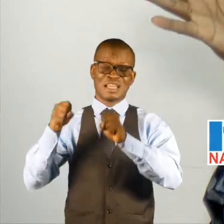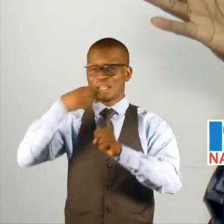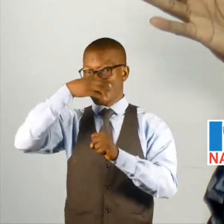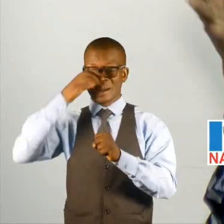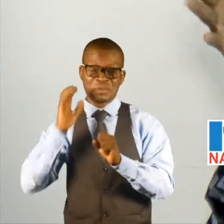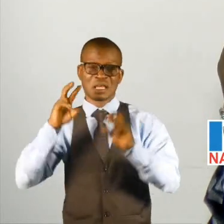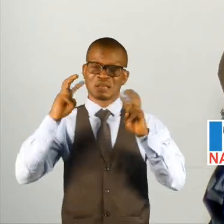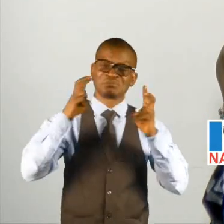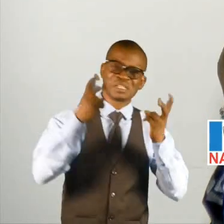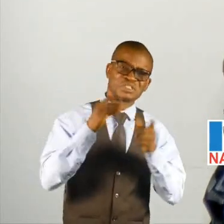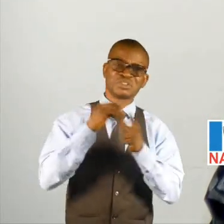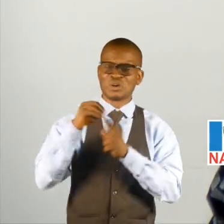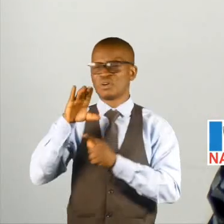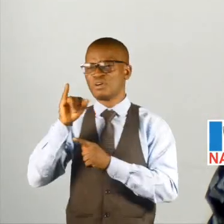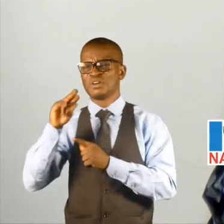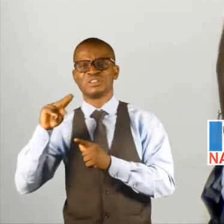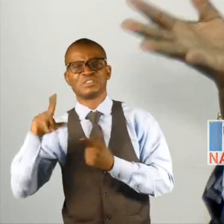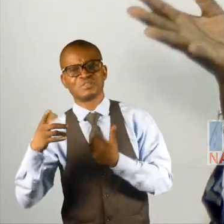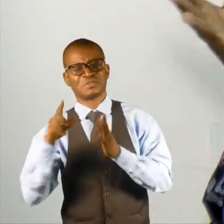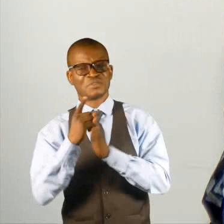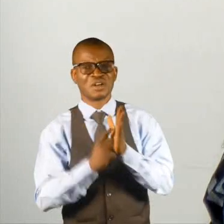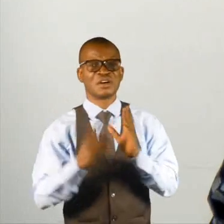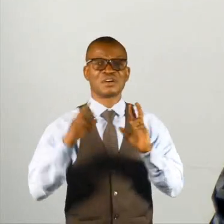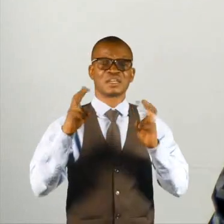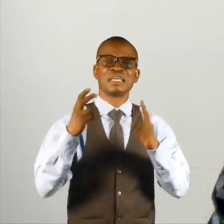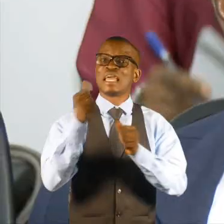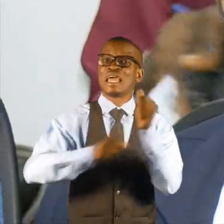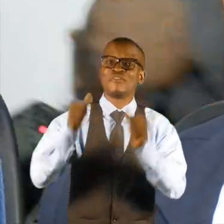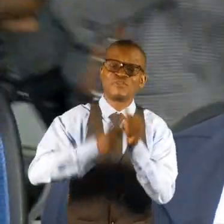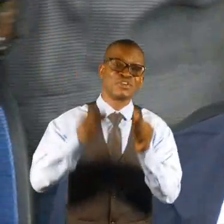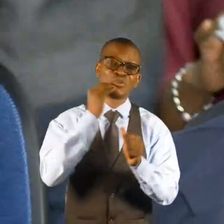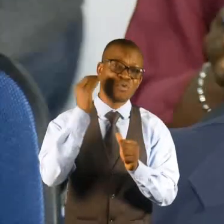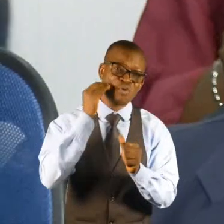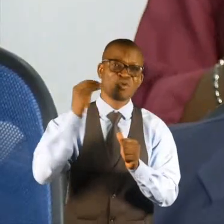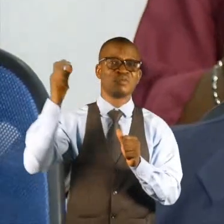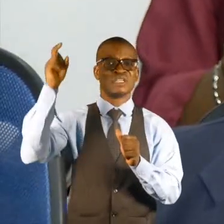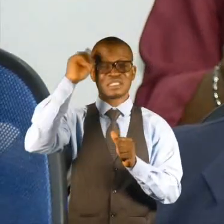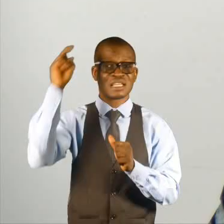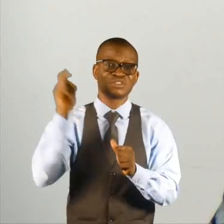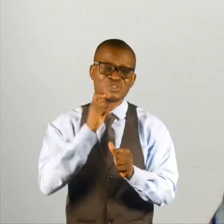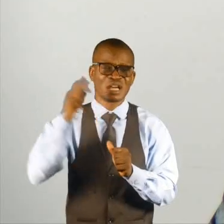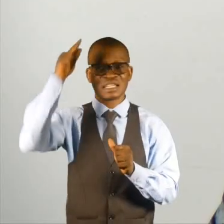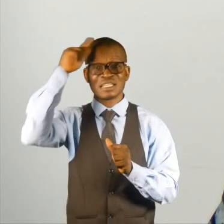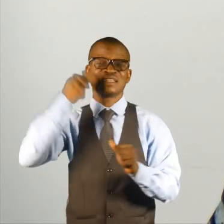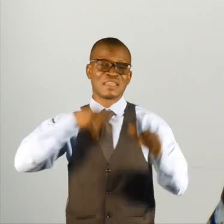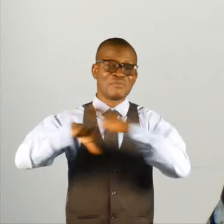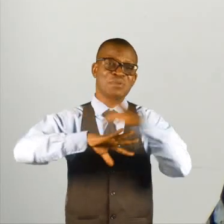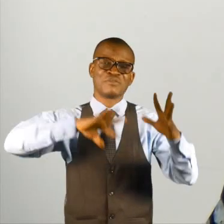from handling criminal law cases or civil law cases. Every domestic and